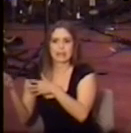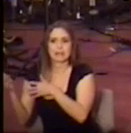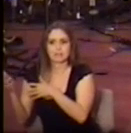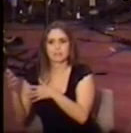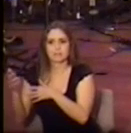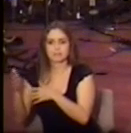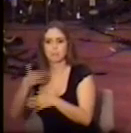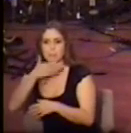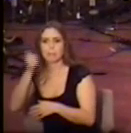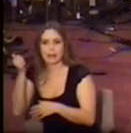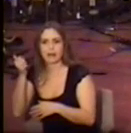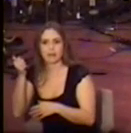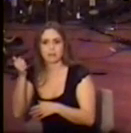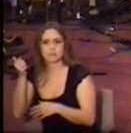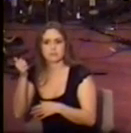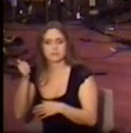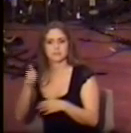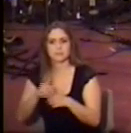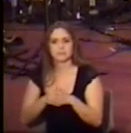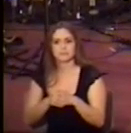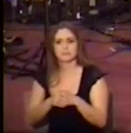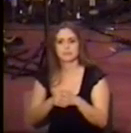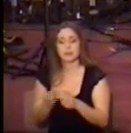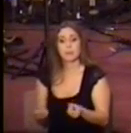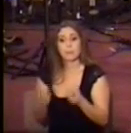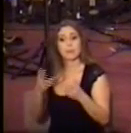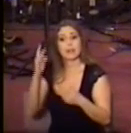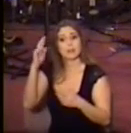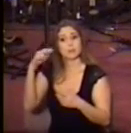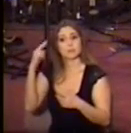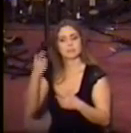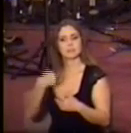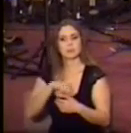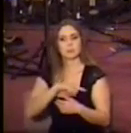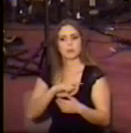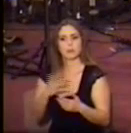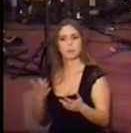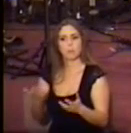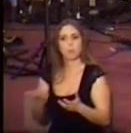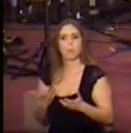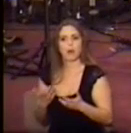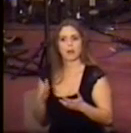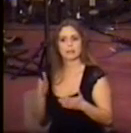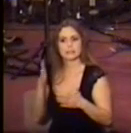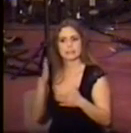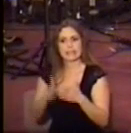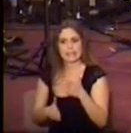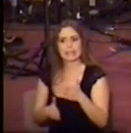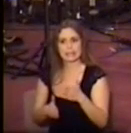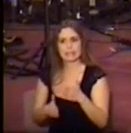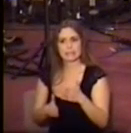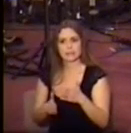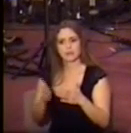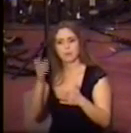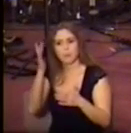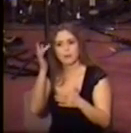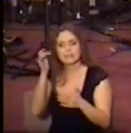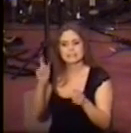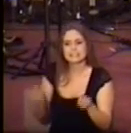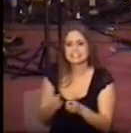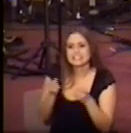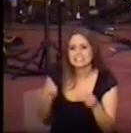and look there's many reasons why we want this to end because of sin frustration